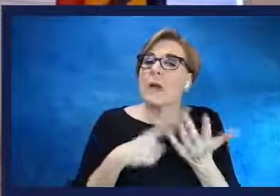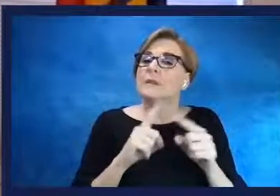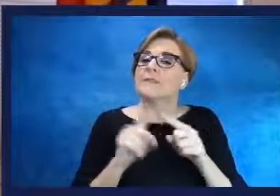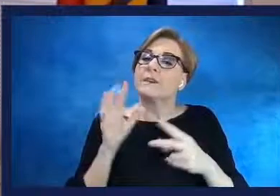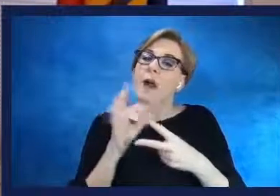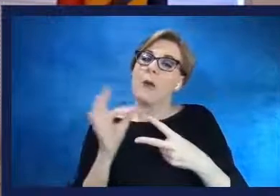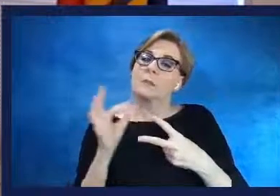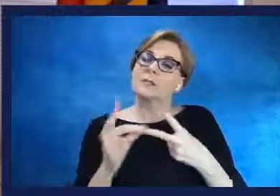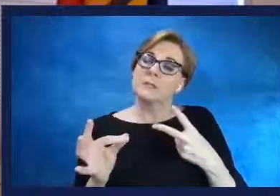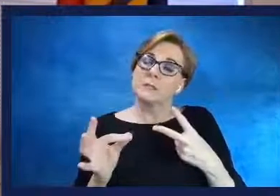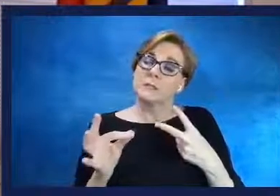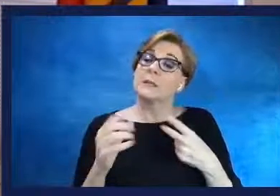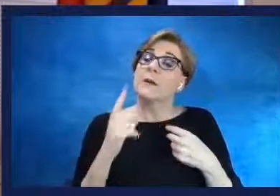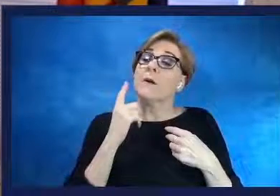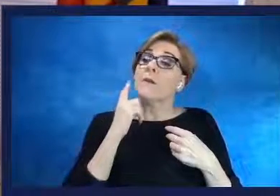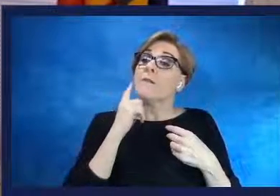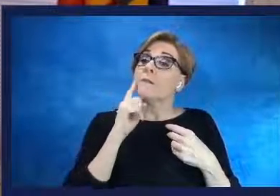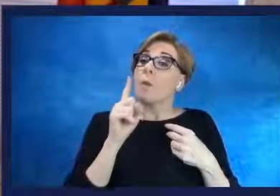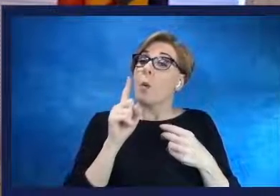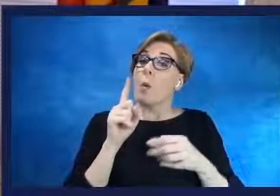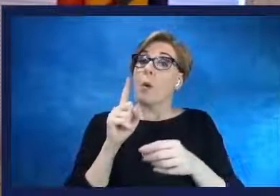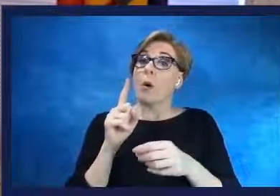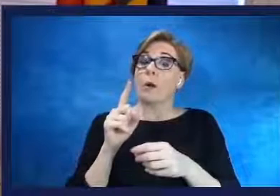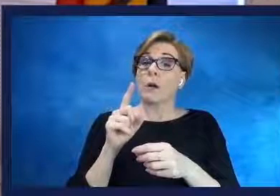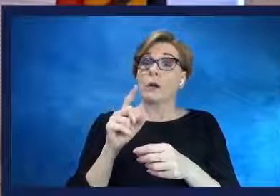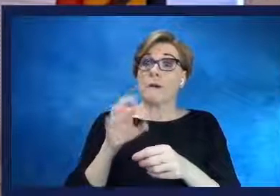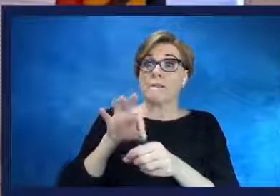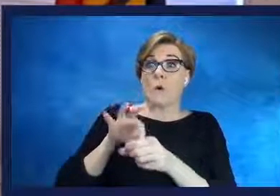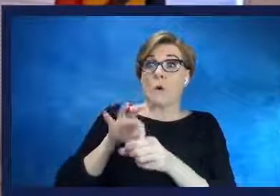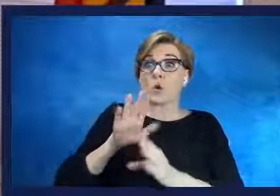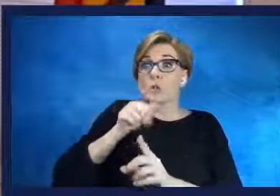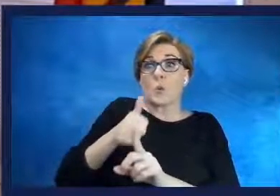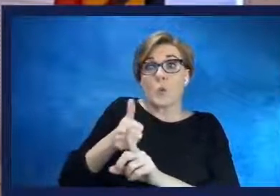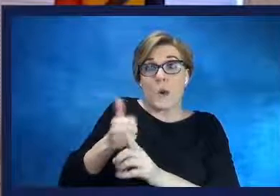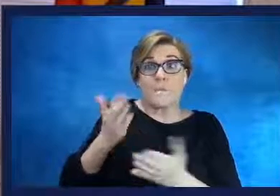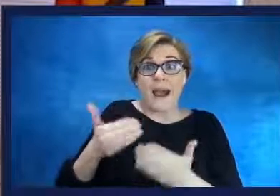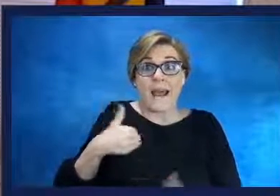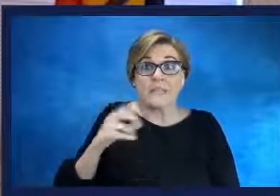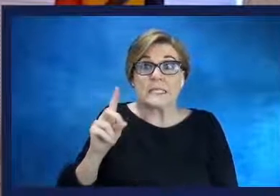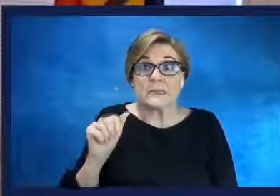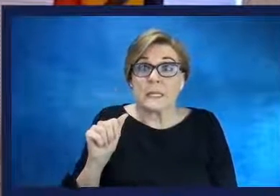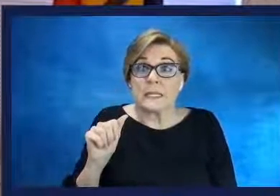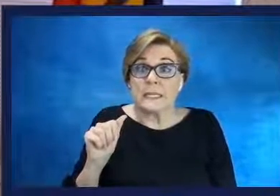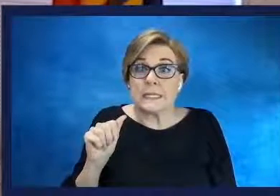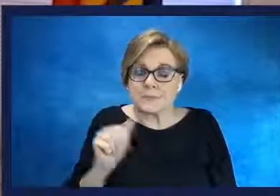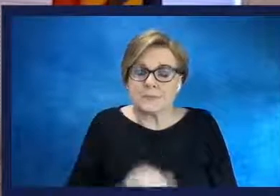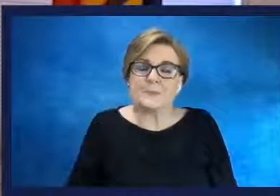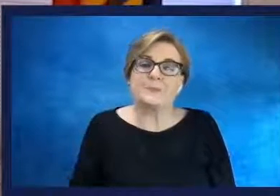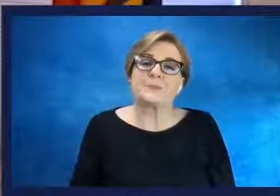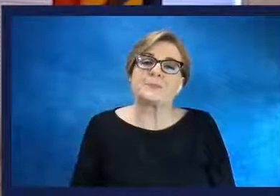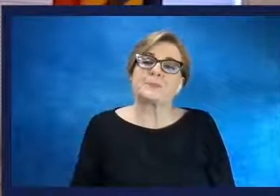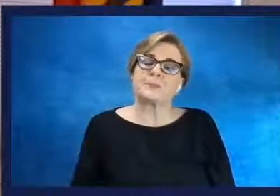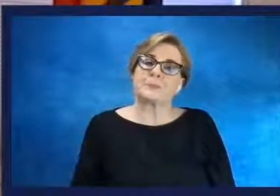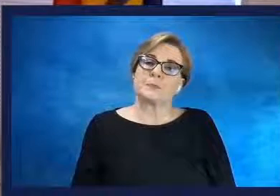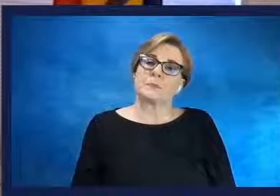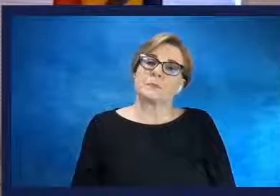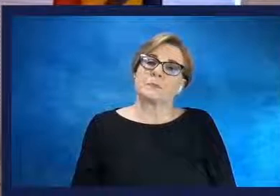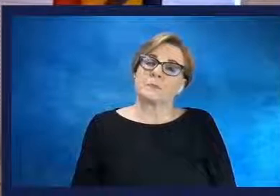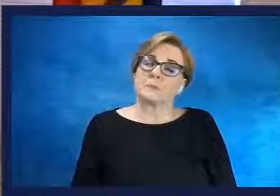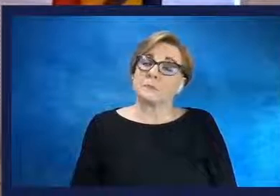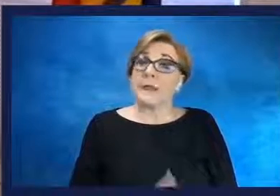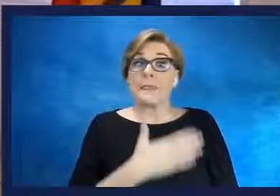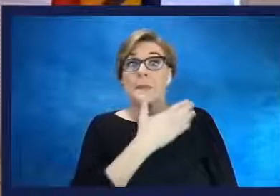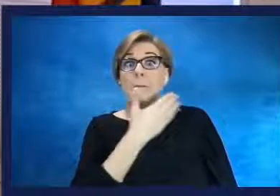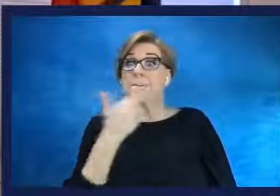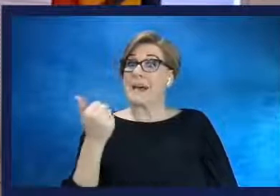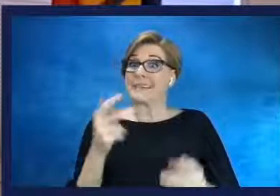provide to voters that may have a disability as they're participating in the voting process. And there's no better place actually to